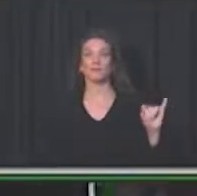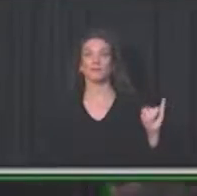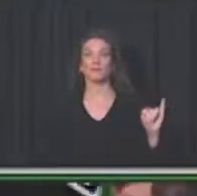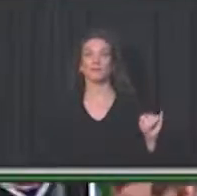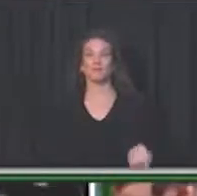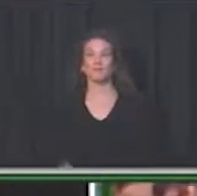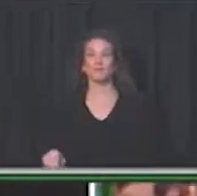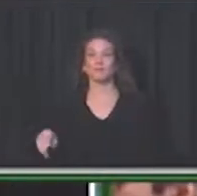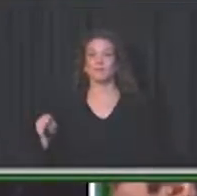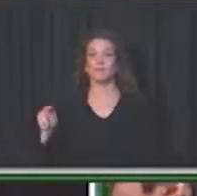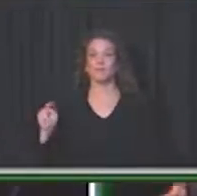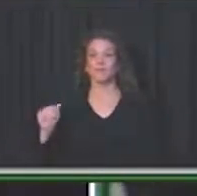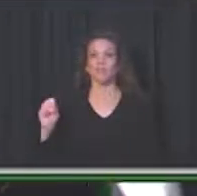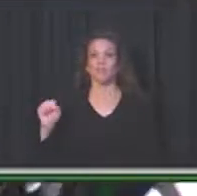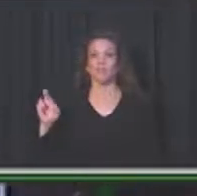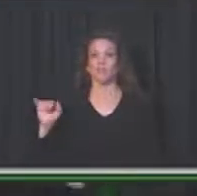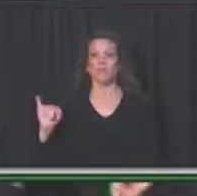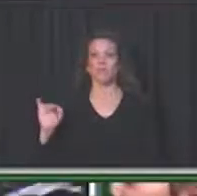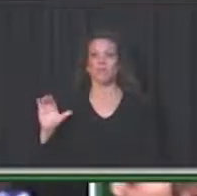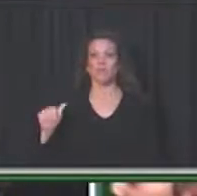Risaldi Kasuko.